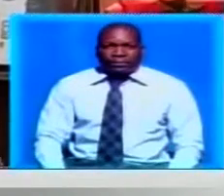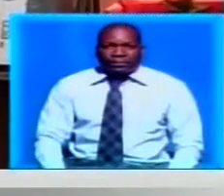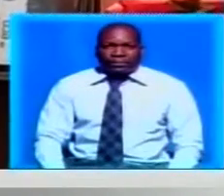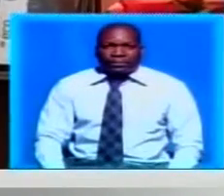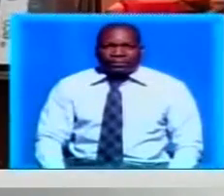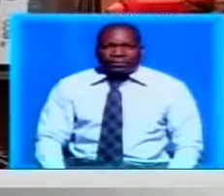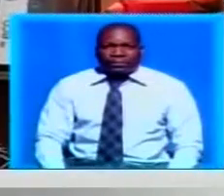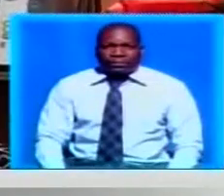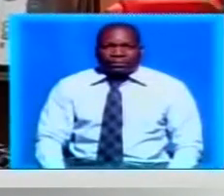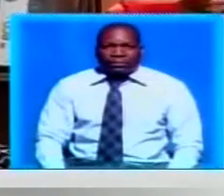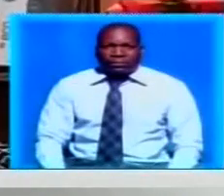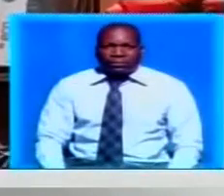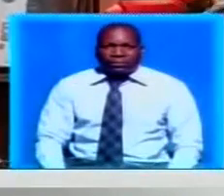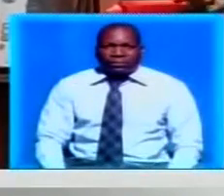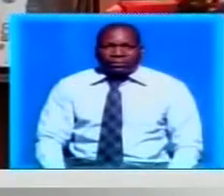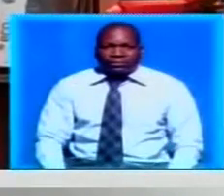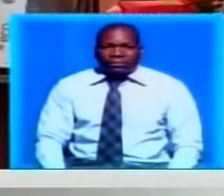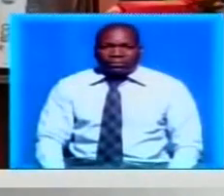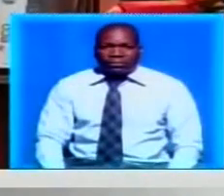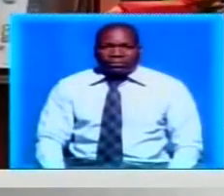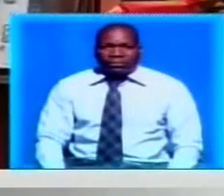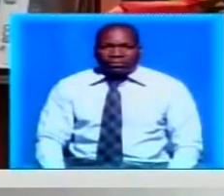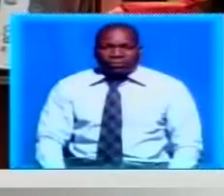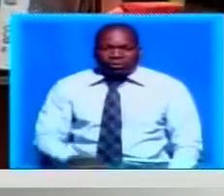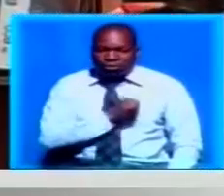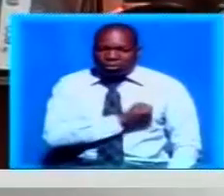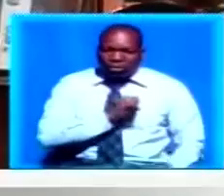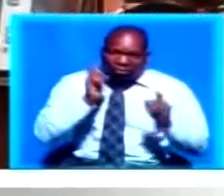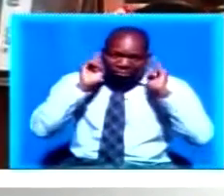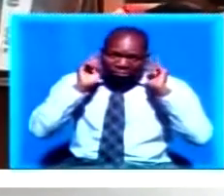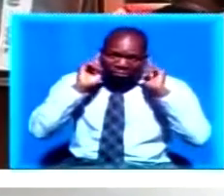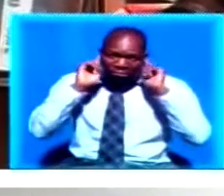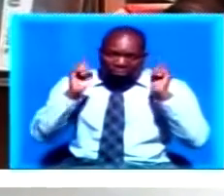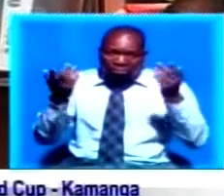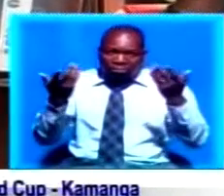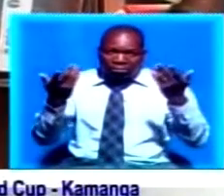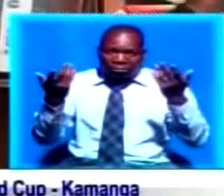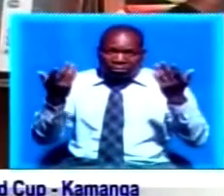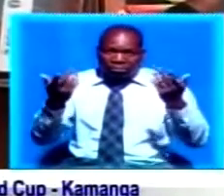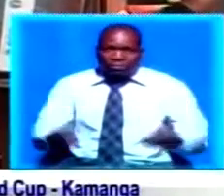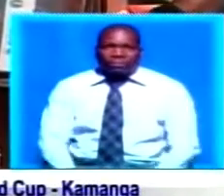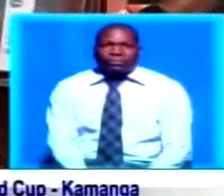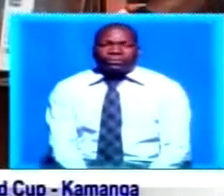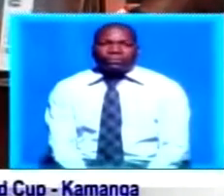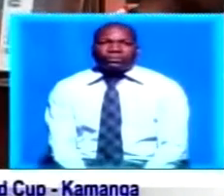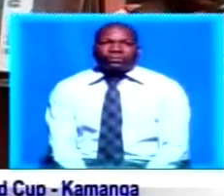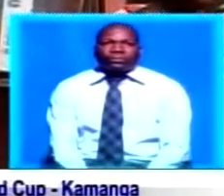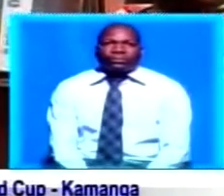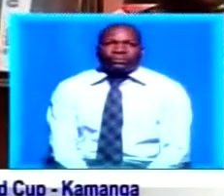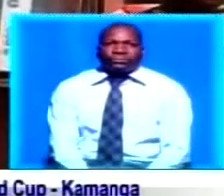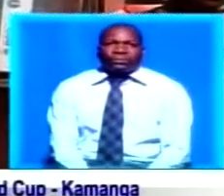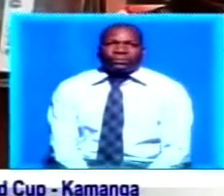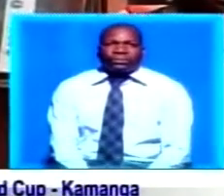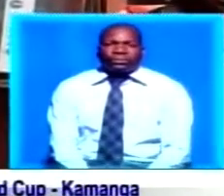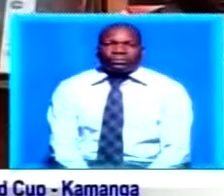is our hope that this initiative will lead to improvements in the quality and quantity of nurses and midwives in the